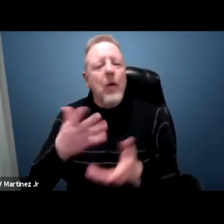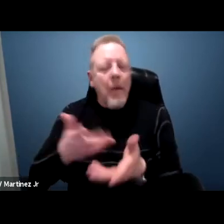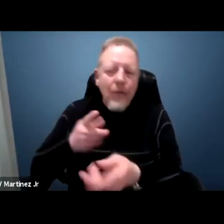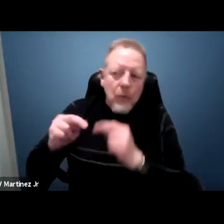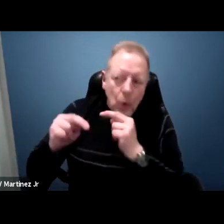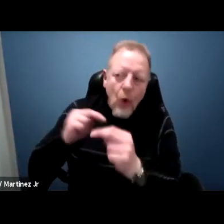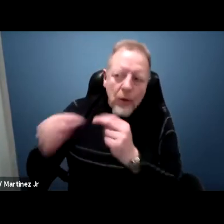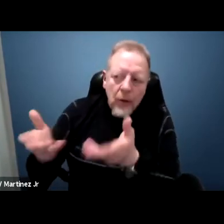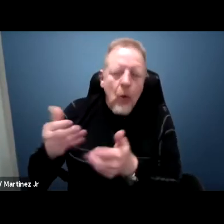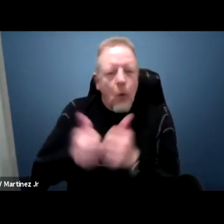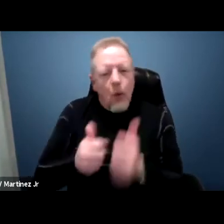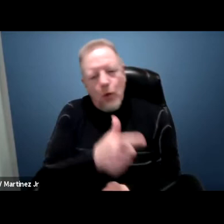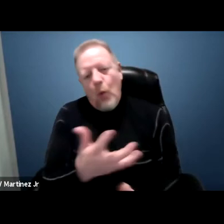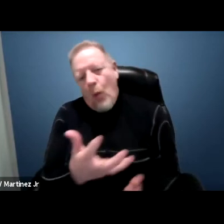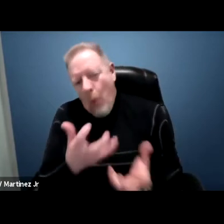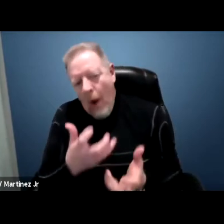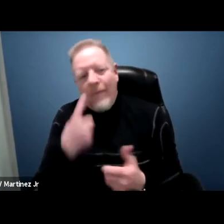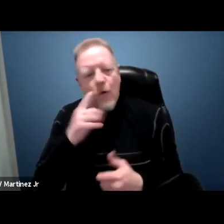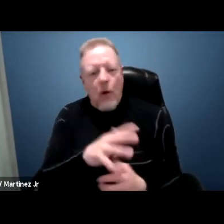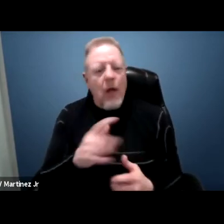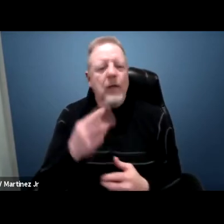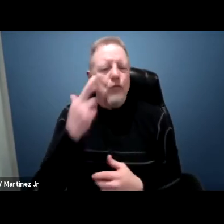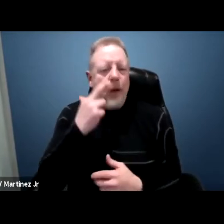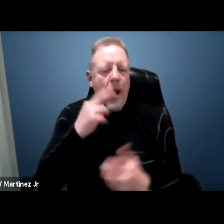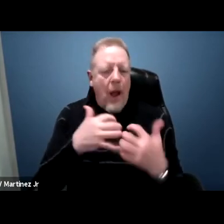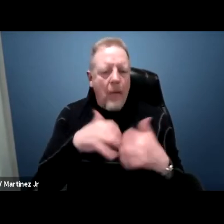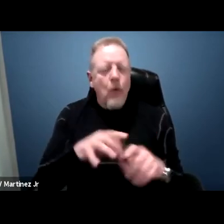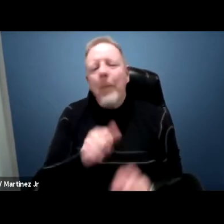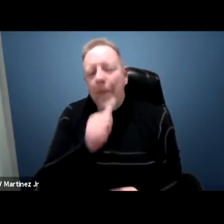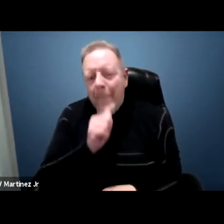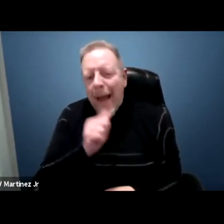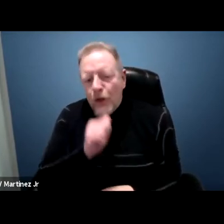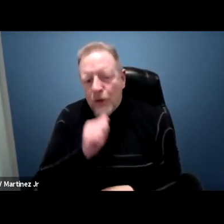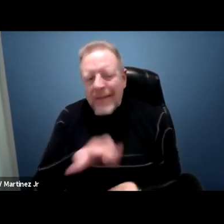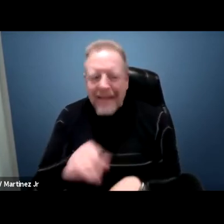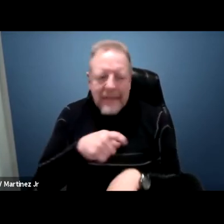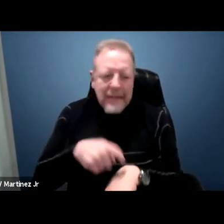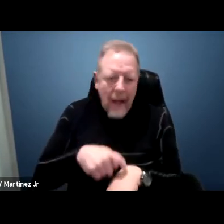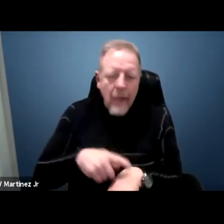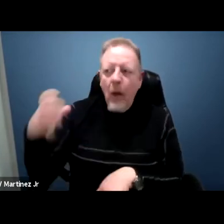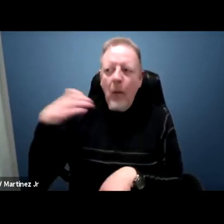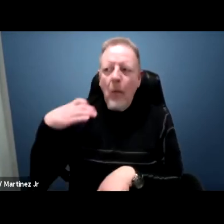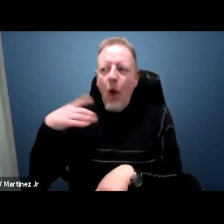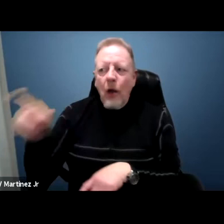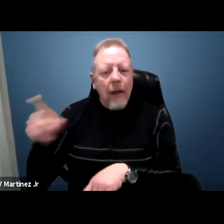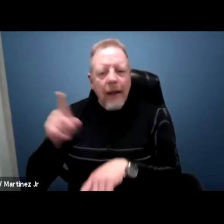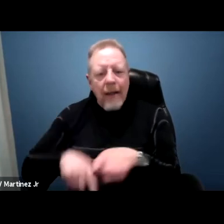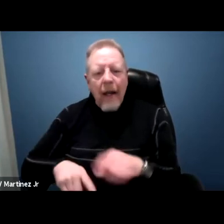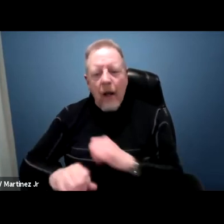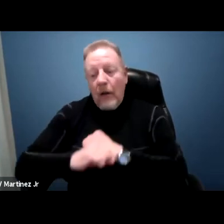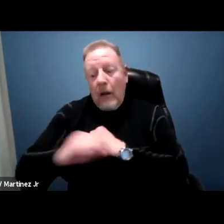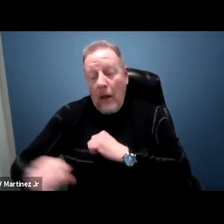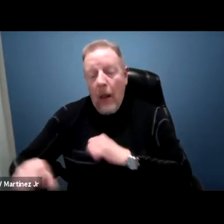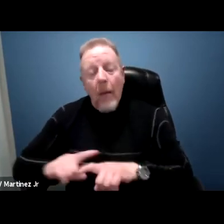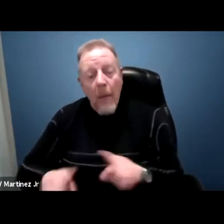accommodation can be set up. So try to be patient. The employer can't drag the process along, but